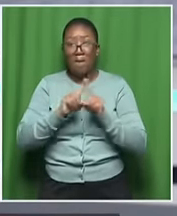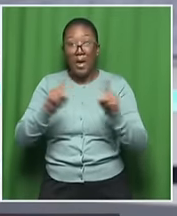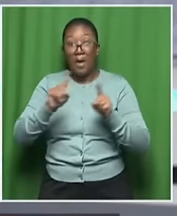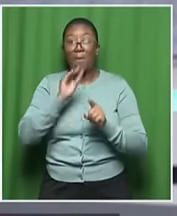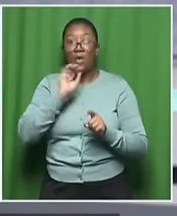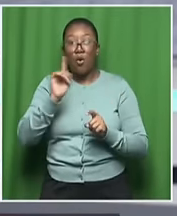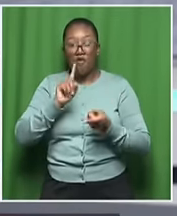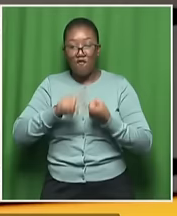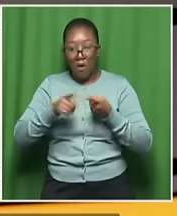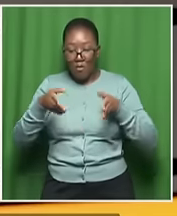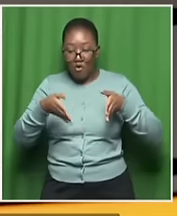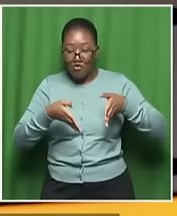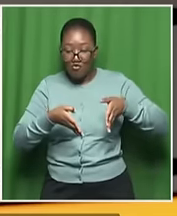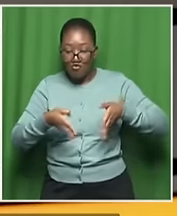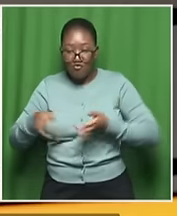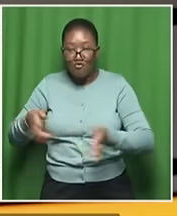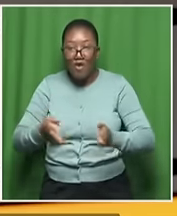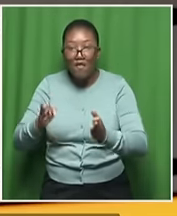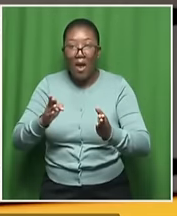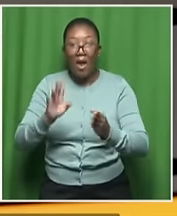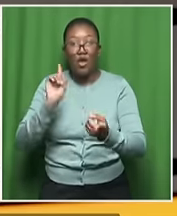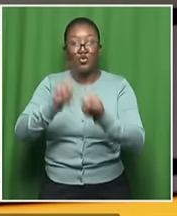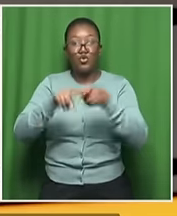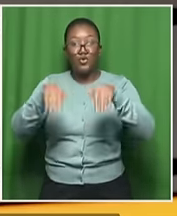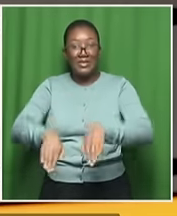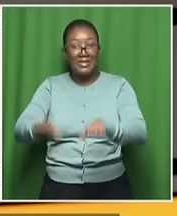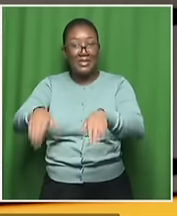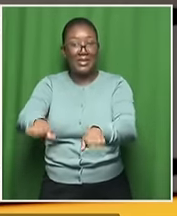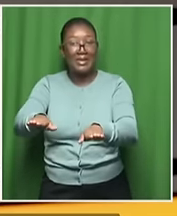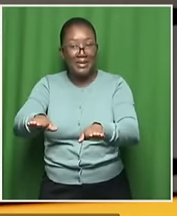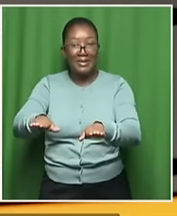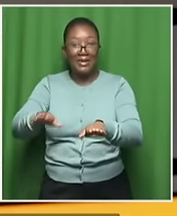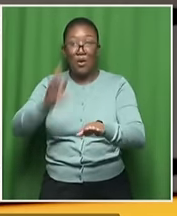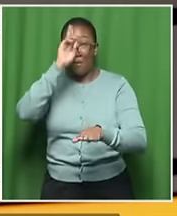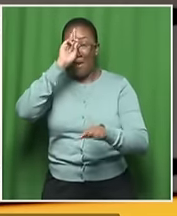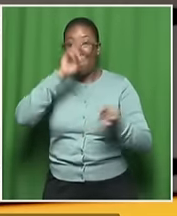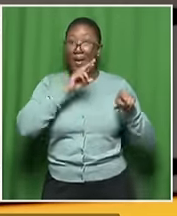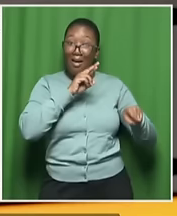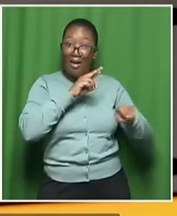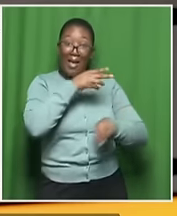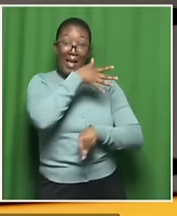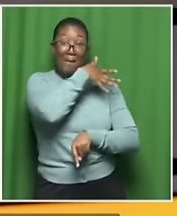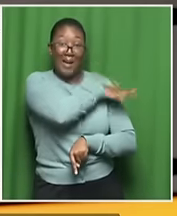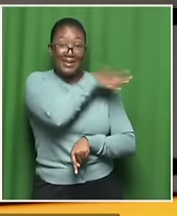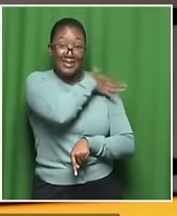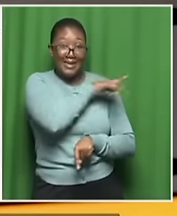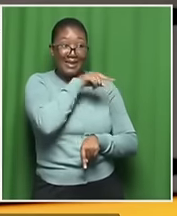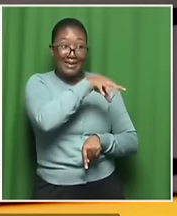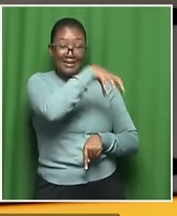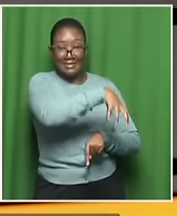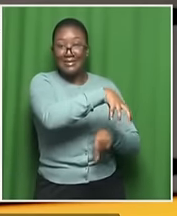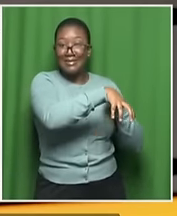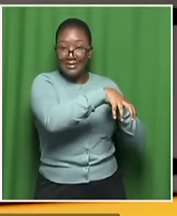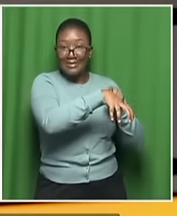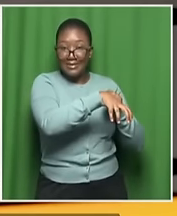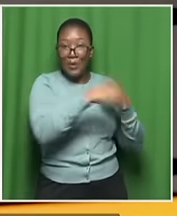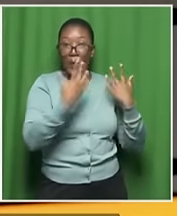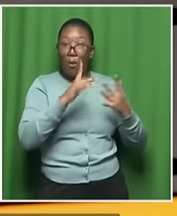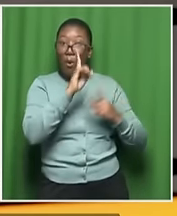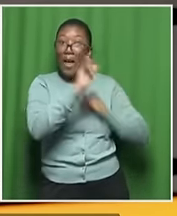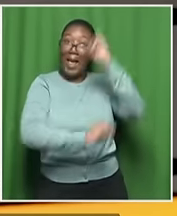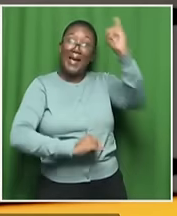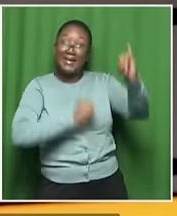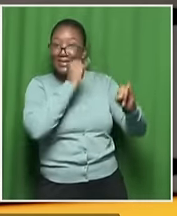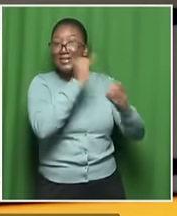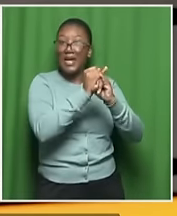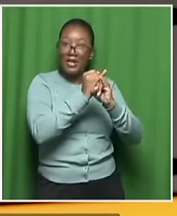sea? Their enemy is Hamas. And you must remember, Hamas is actually internationally known as